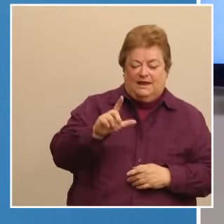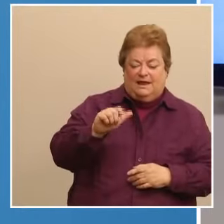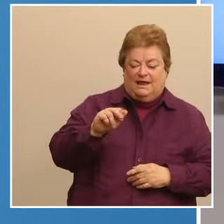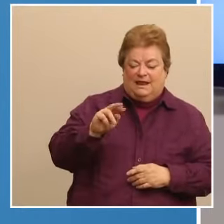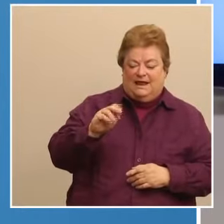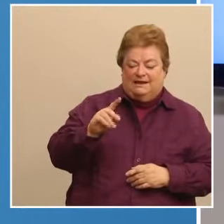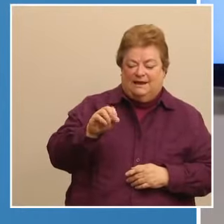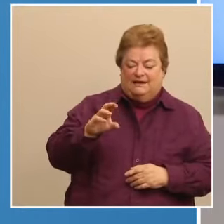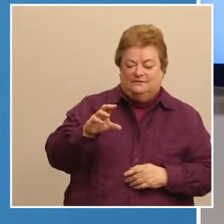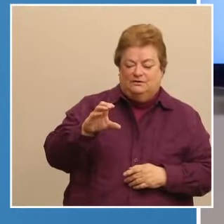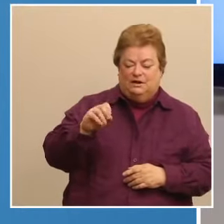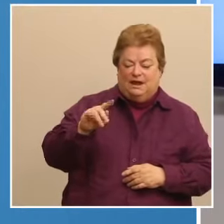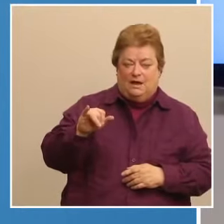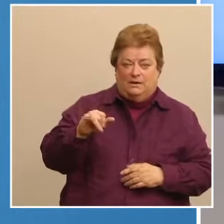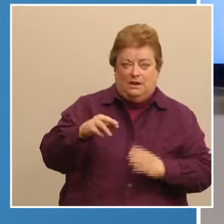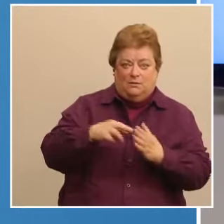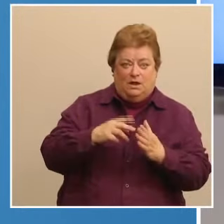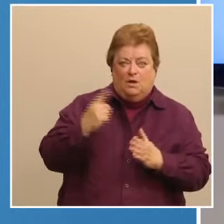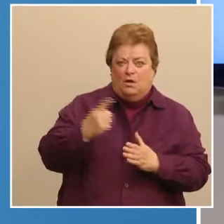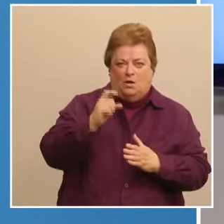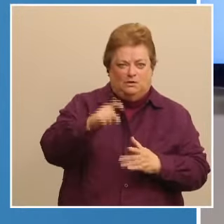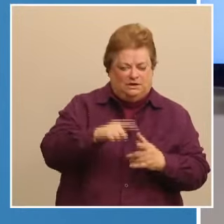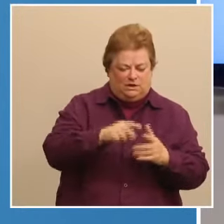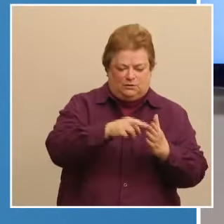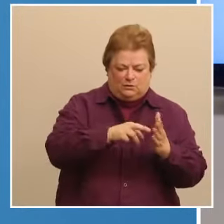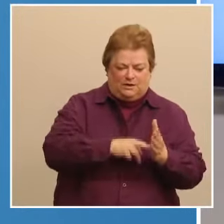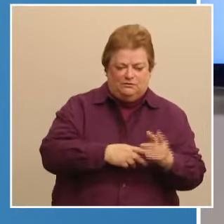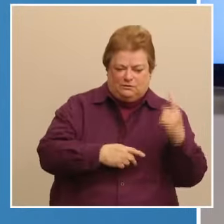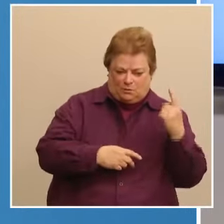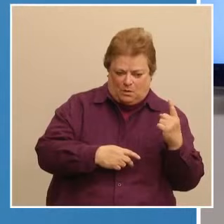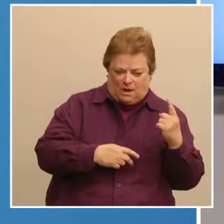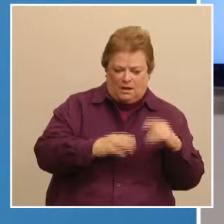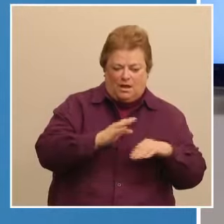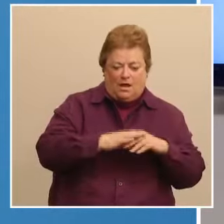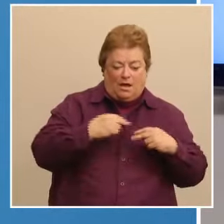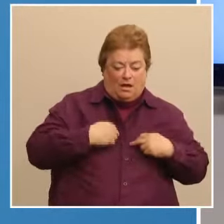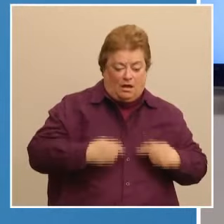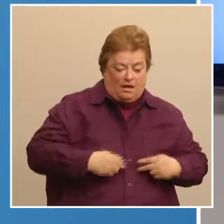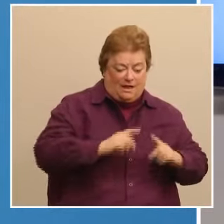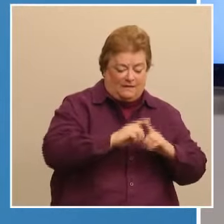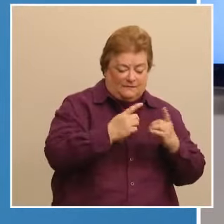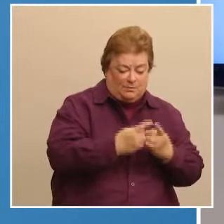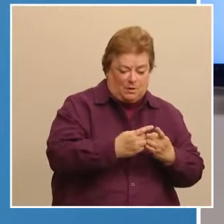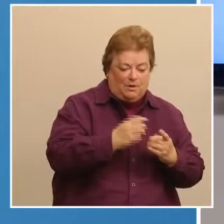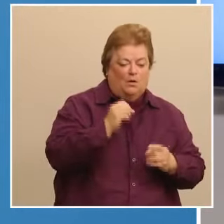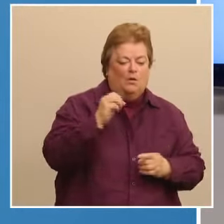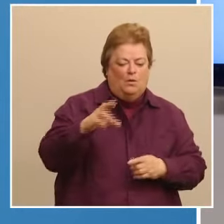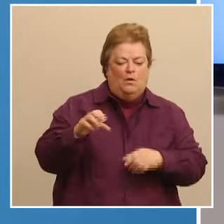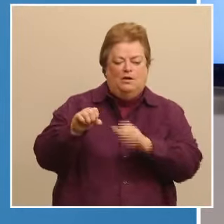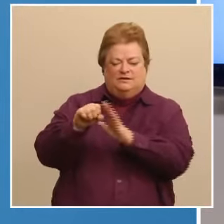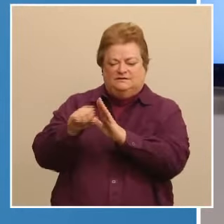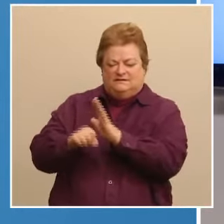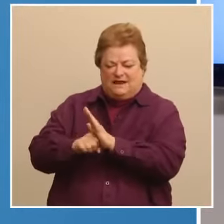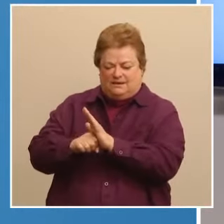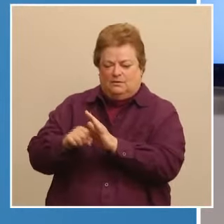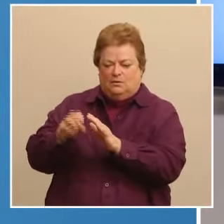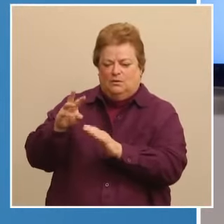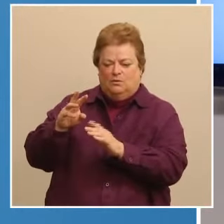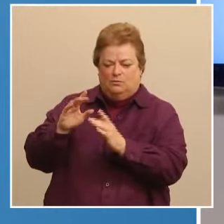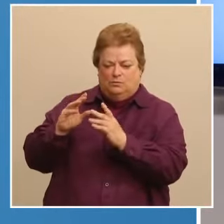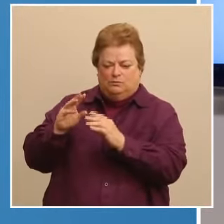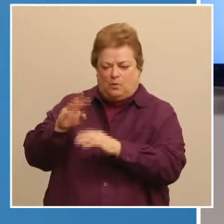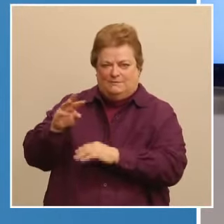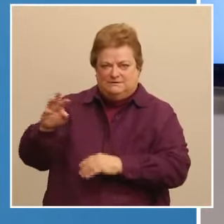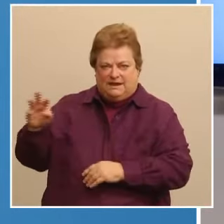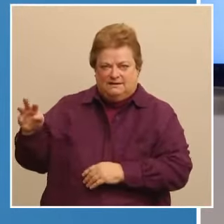Lancaster County residents only need to register once on either the health department website or the state website. The health department